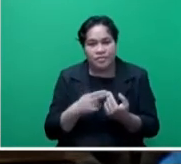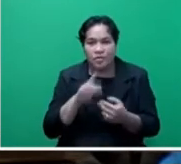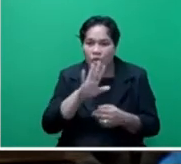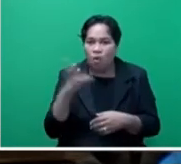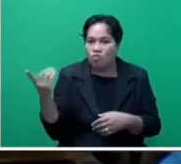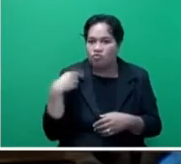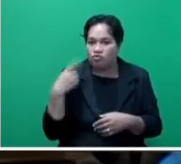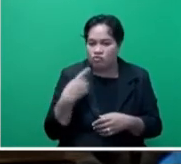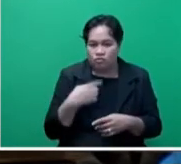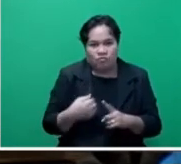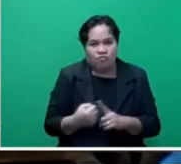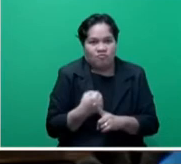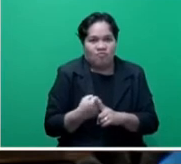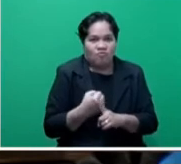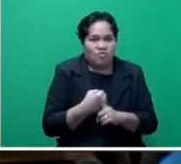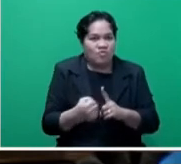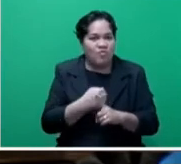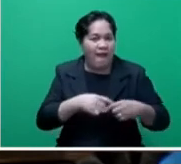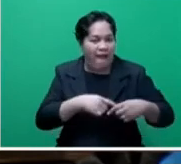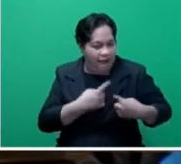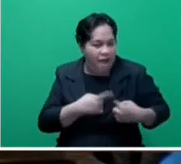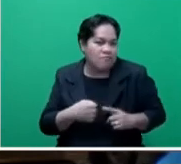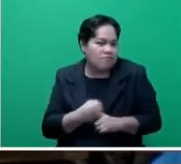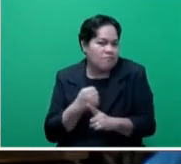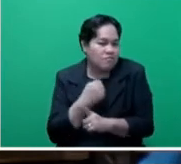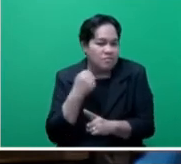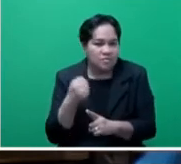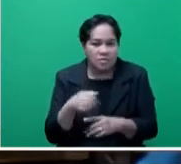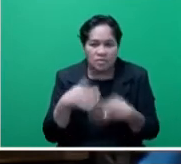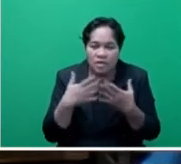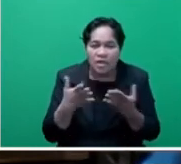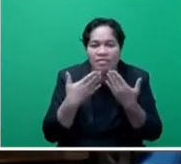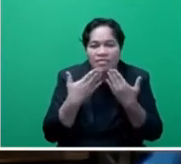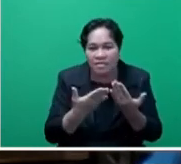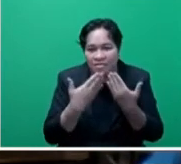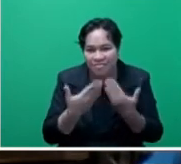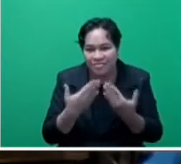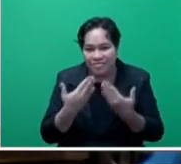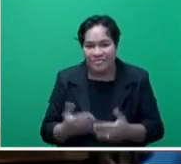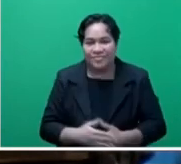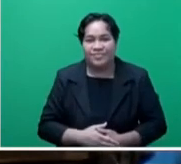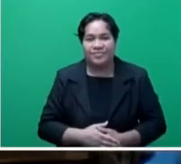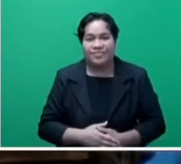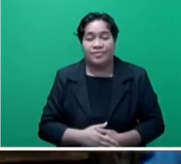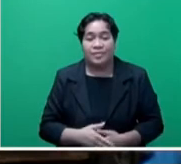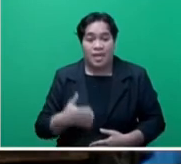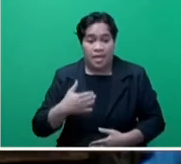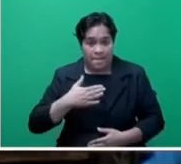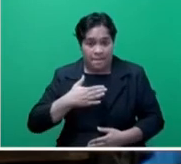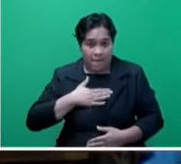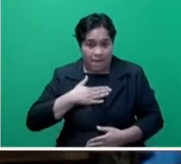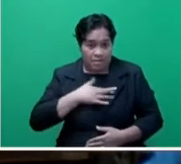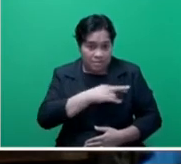zeal, enthusiasm, and heart. Vinaka Vakalevu. Mr. Speaker, sir, in my capacity